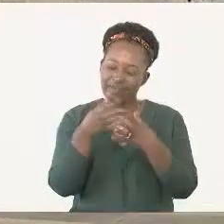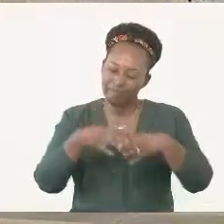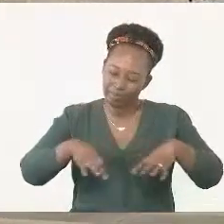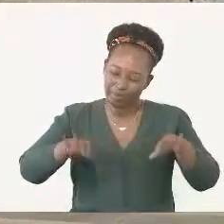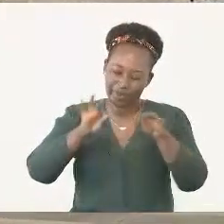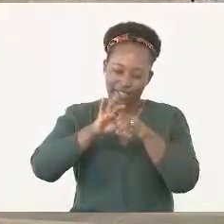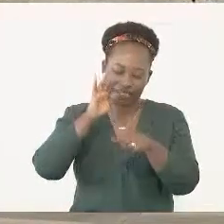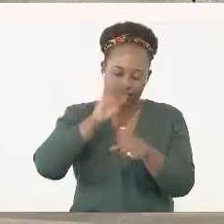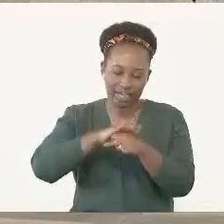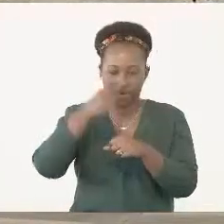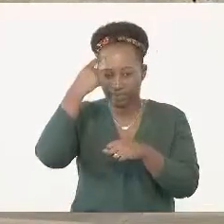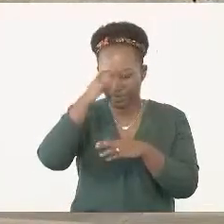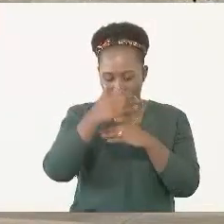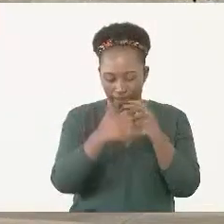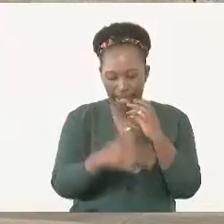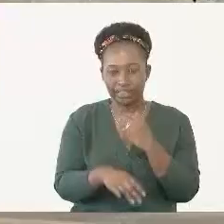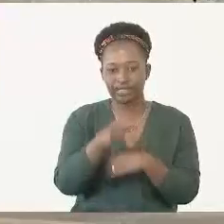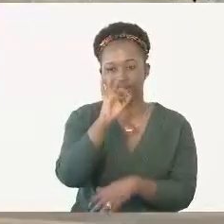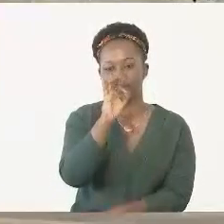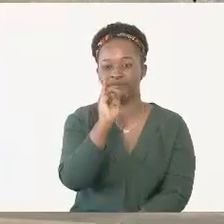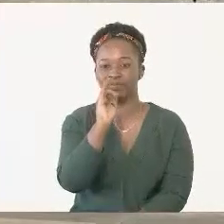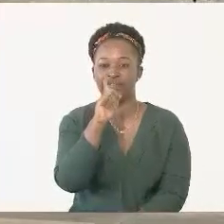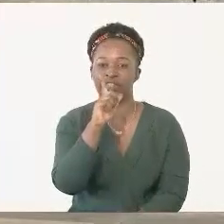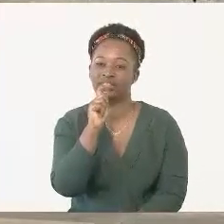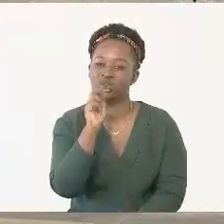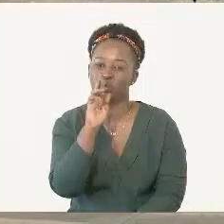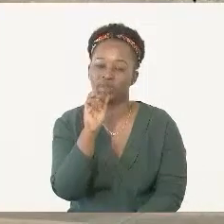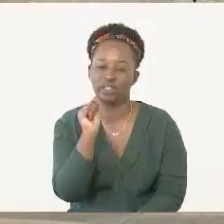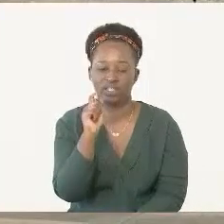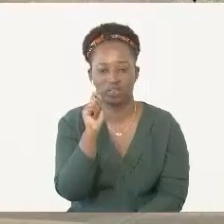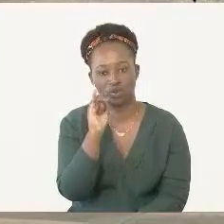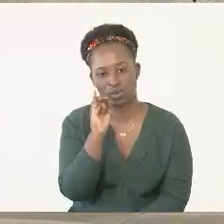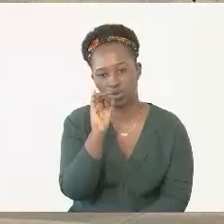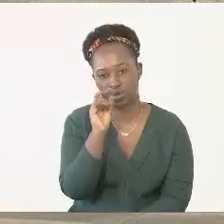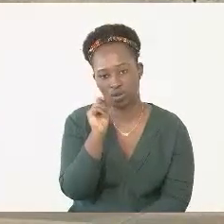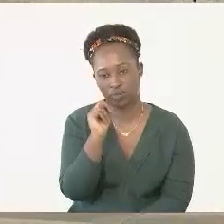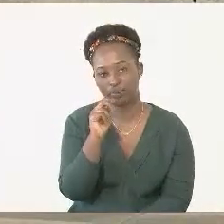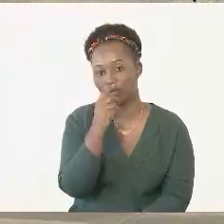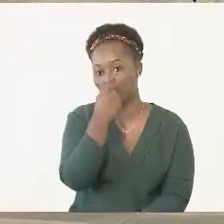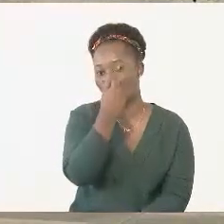blood filtration. And when we talk about 1 gallon